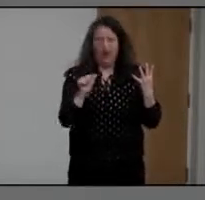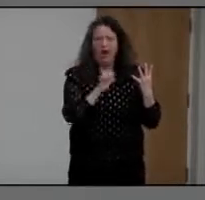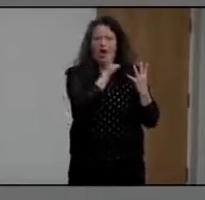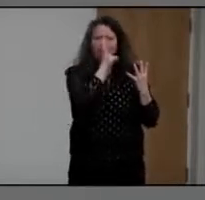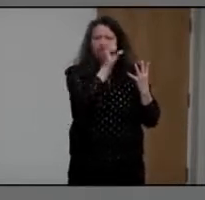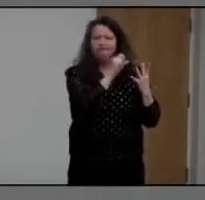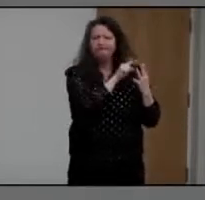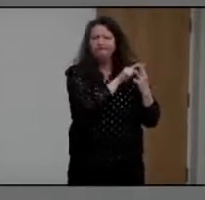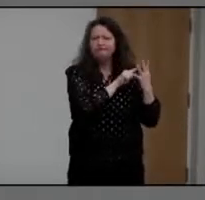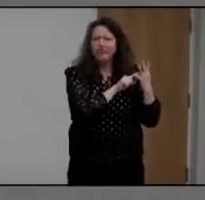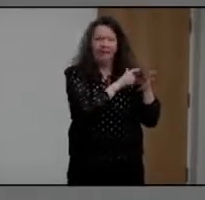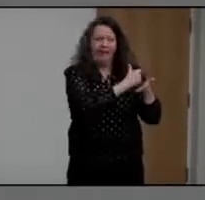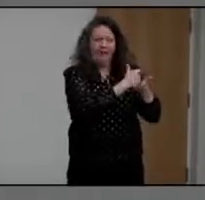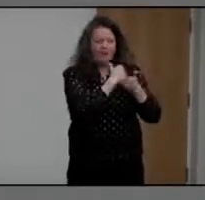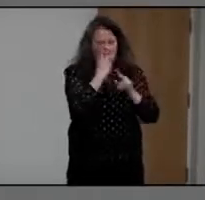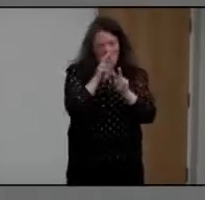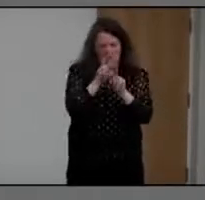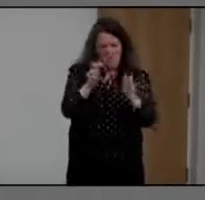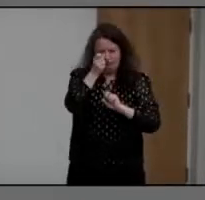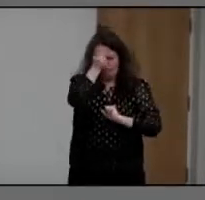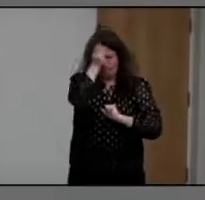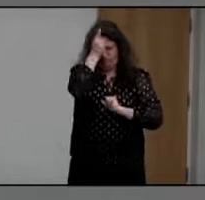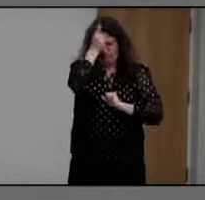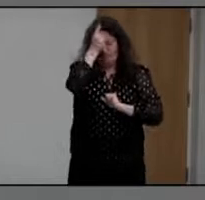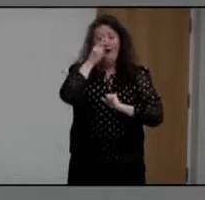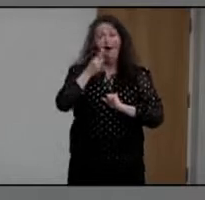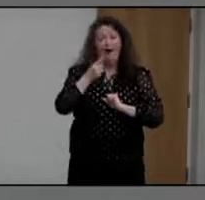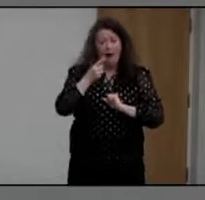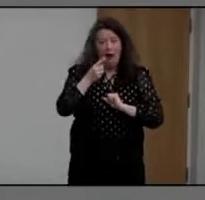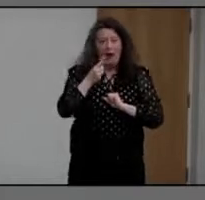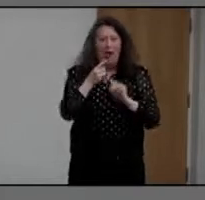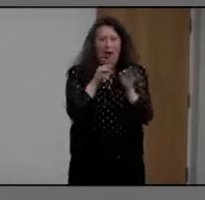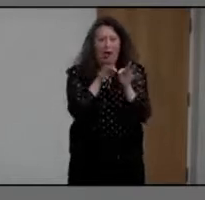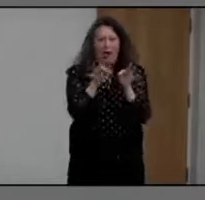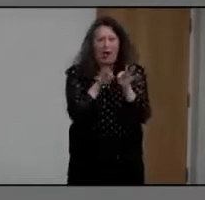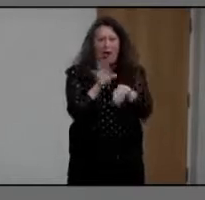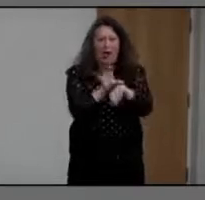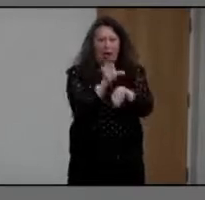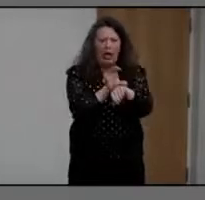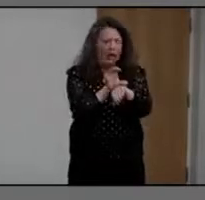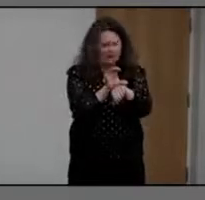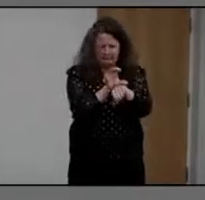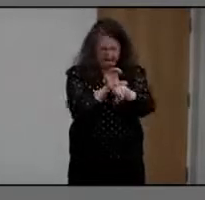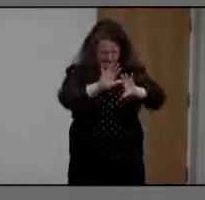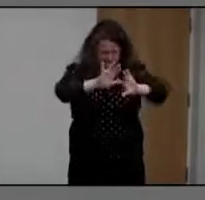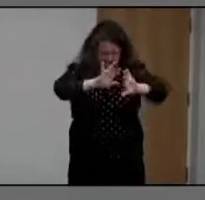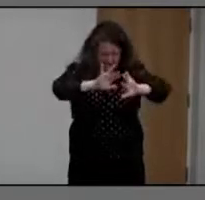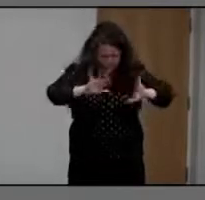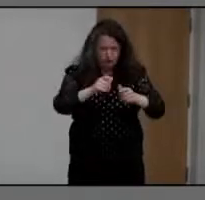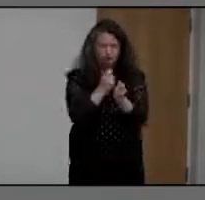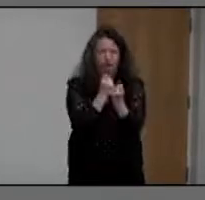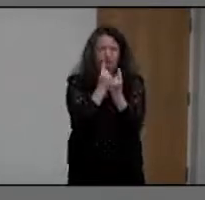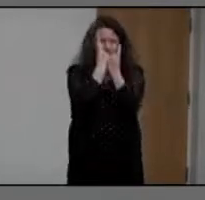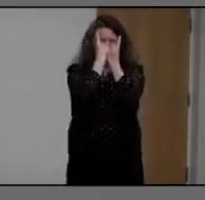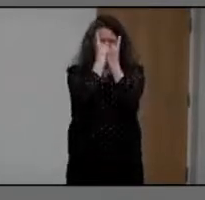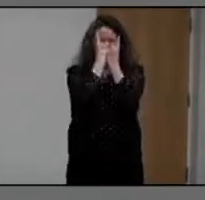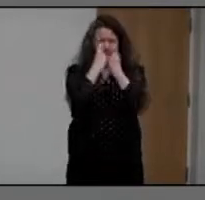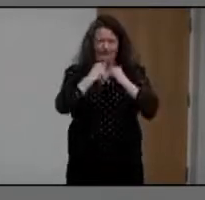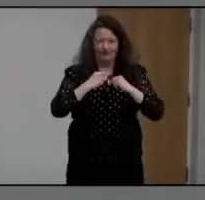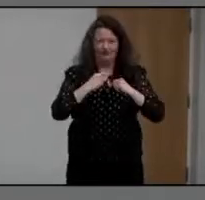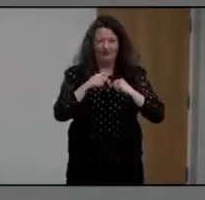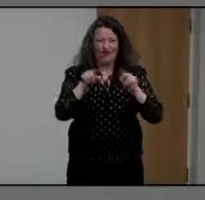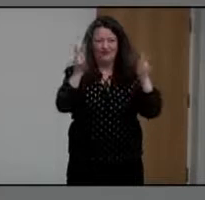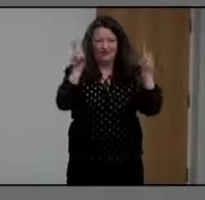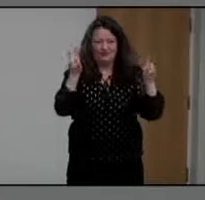us demystify, or maybe I should say decode, this topic for us. In my brief time